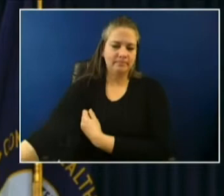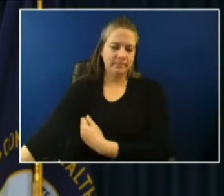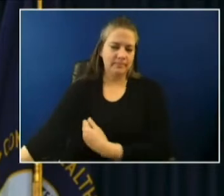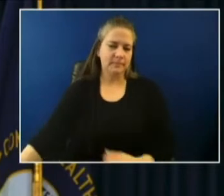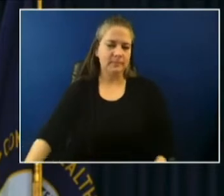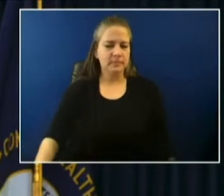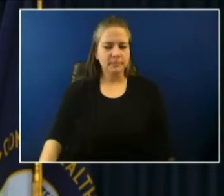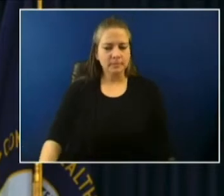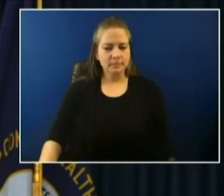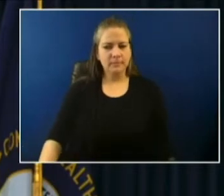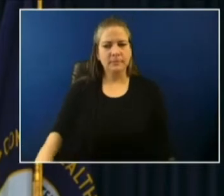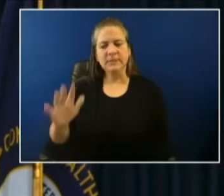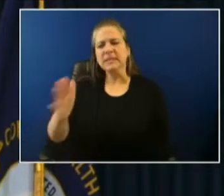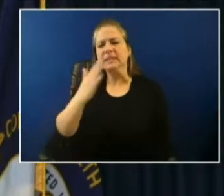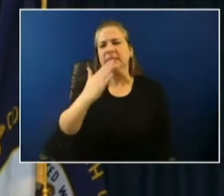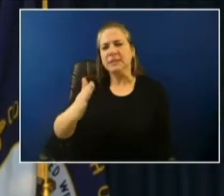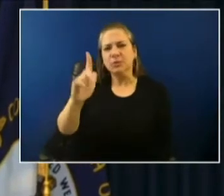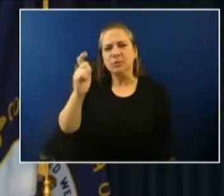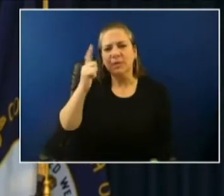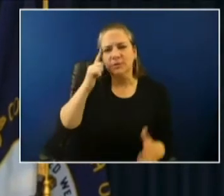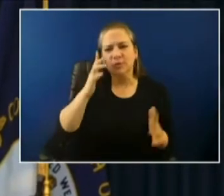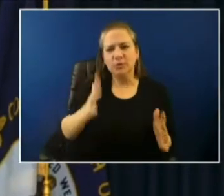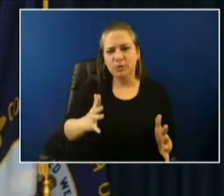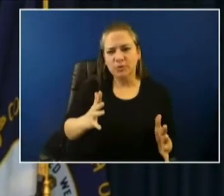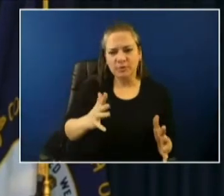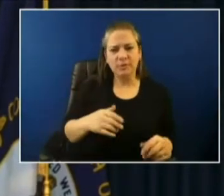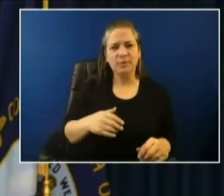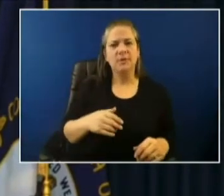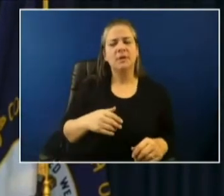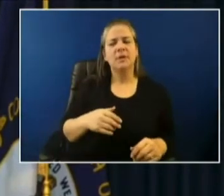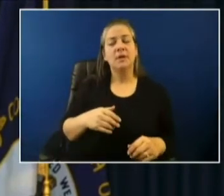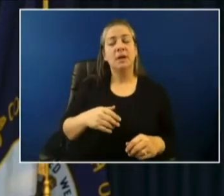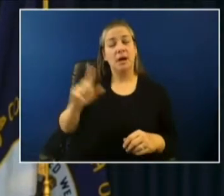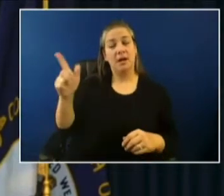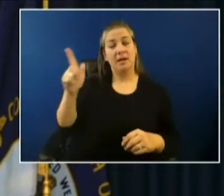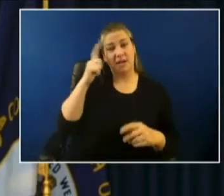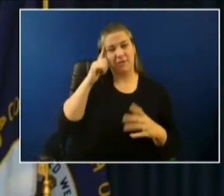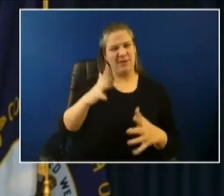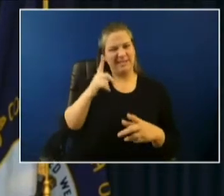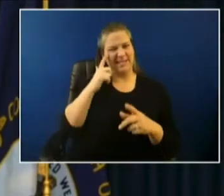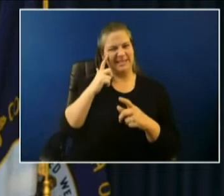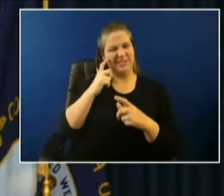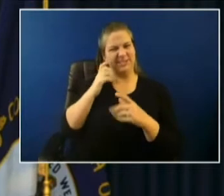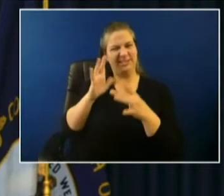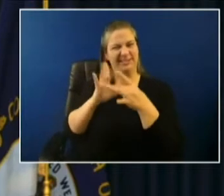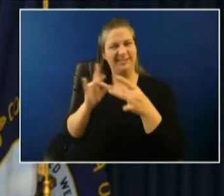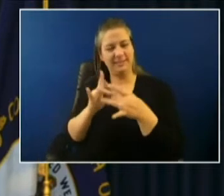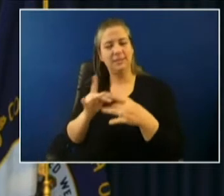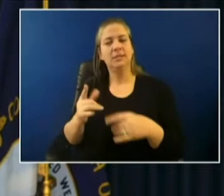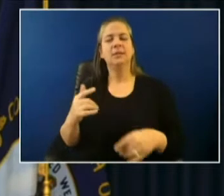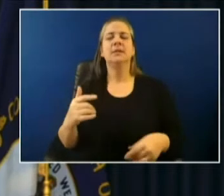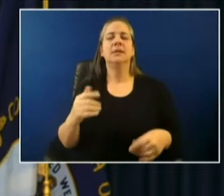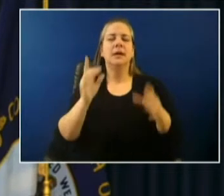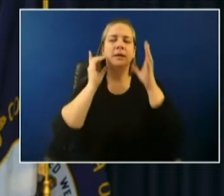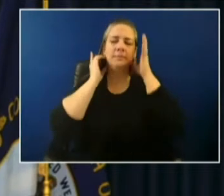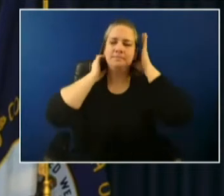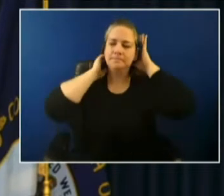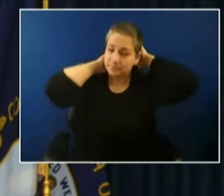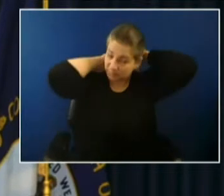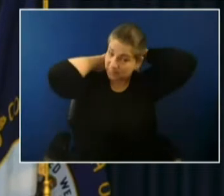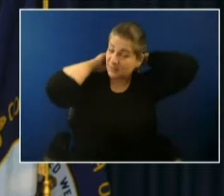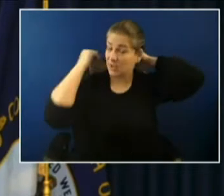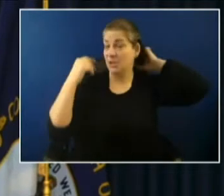Thank you, Governor. And as the governor indicated, we have had some better news on